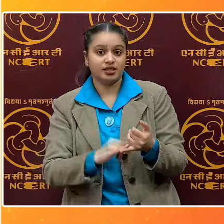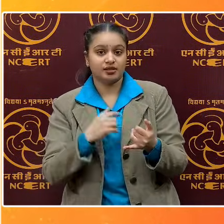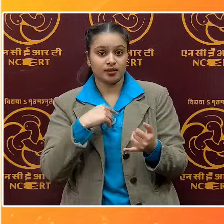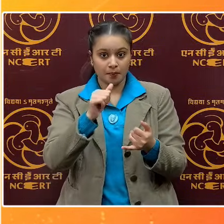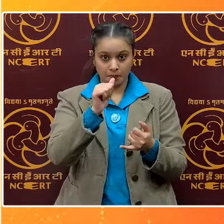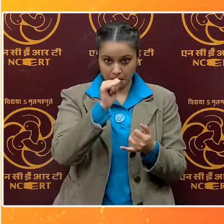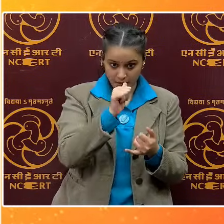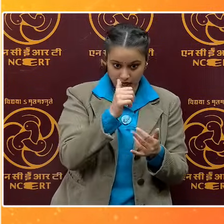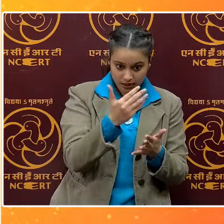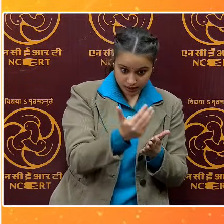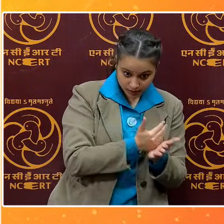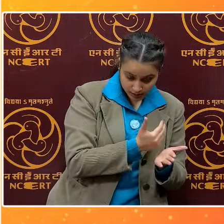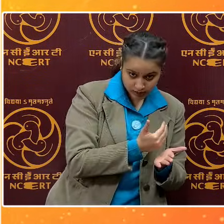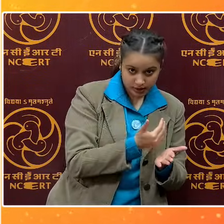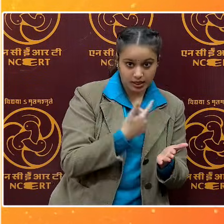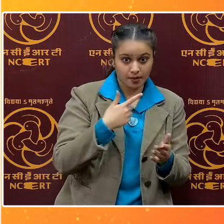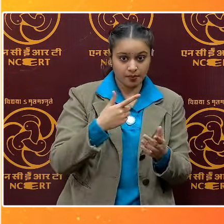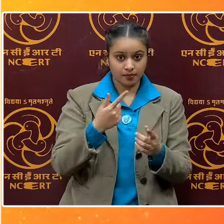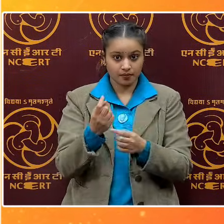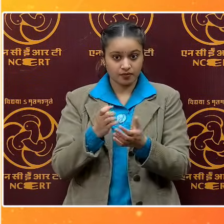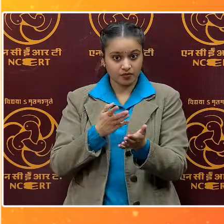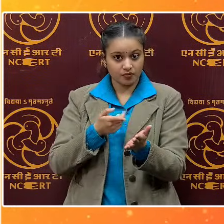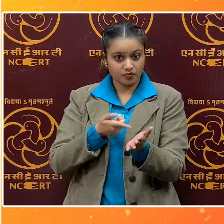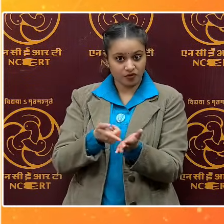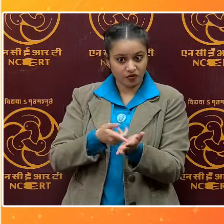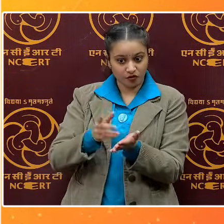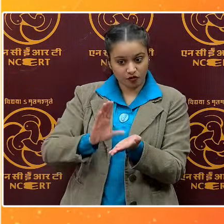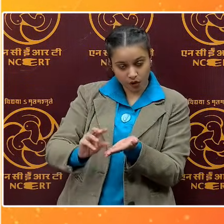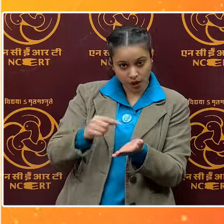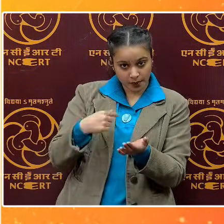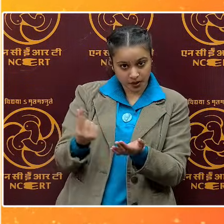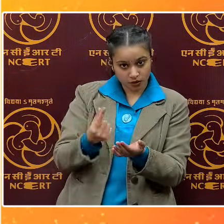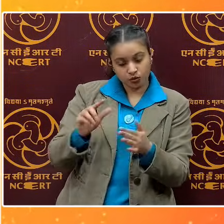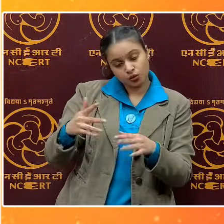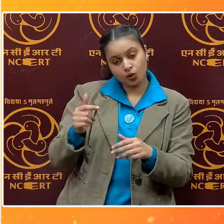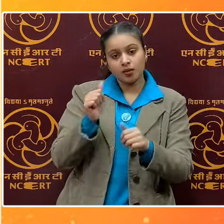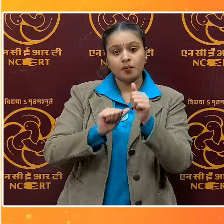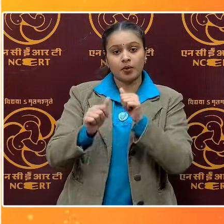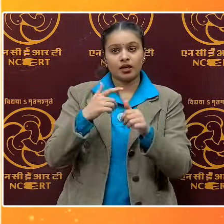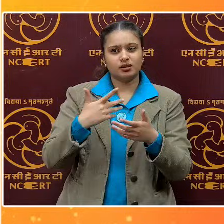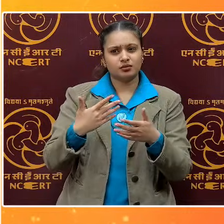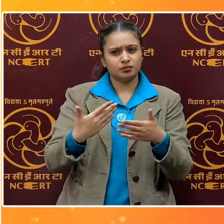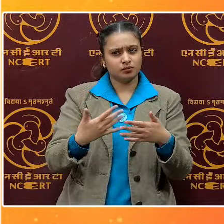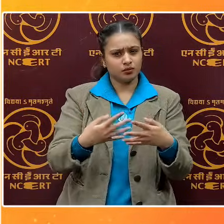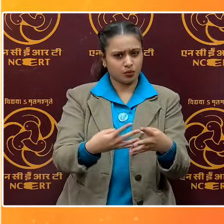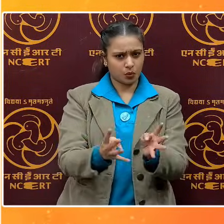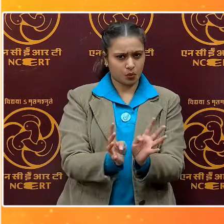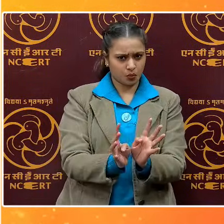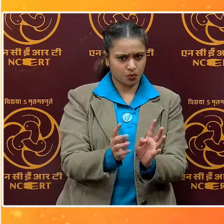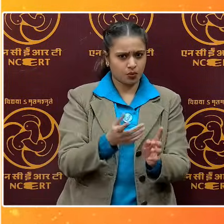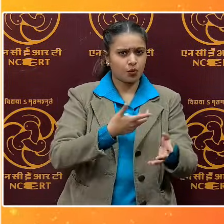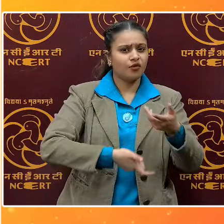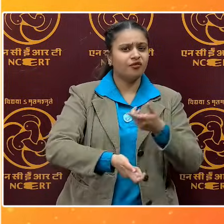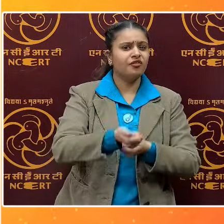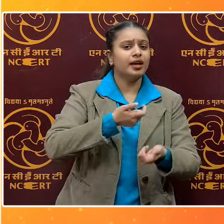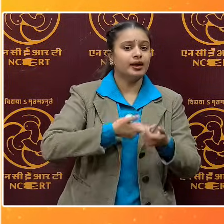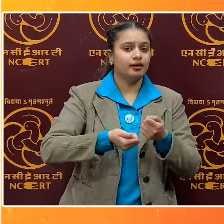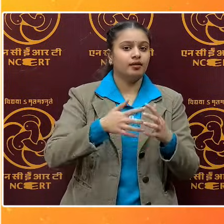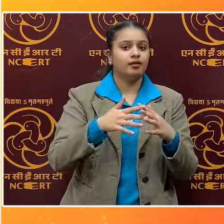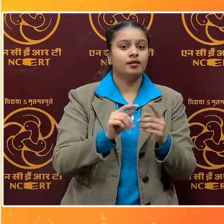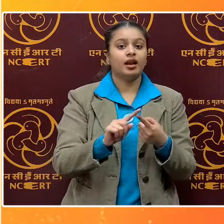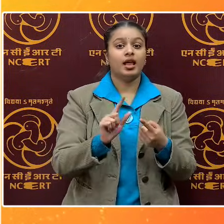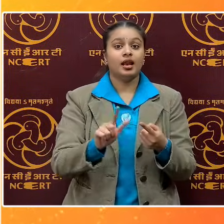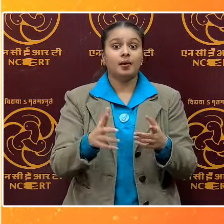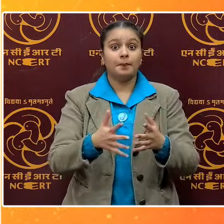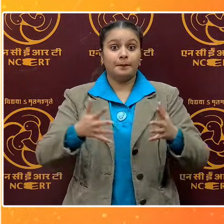drinking and farming. Oranis, were they Oranis. some kind of wells? Maybe, yes. Yeah. Tanks, big wells. Okay.